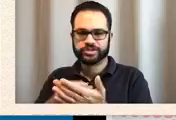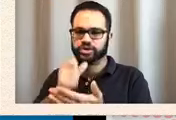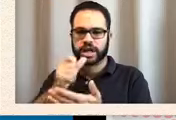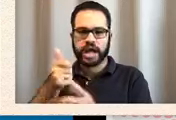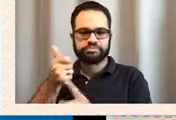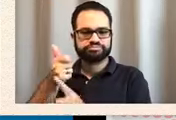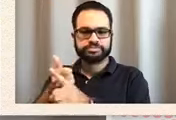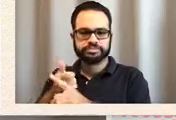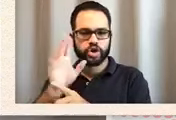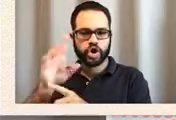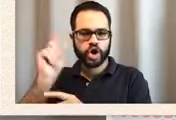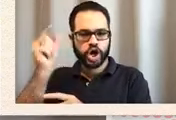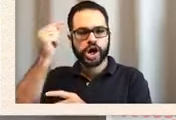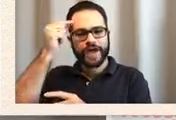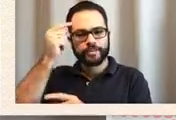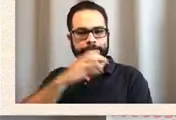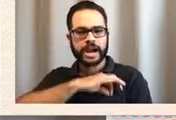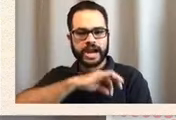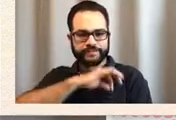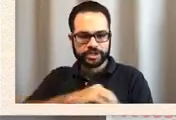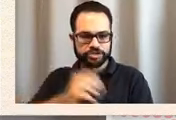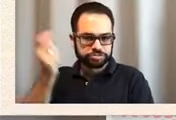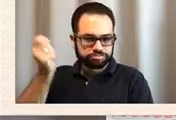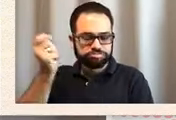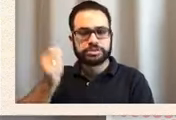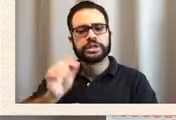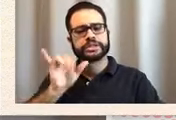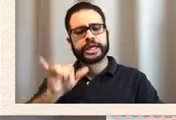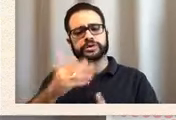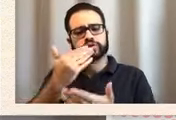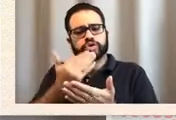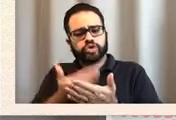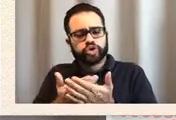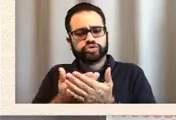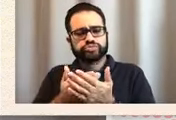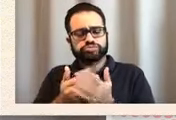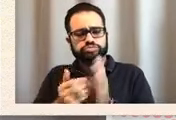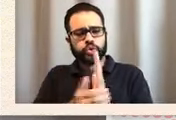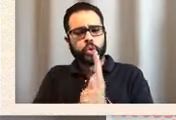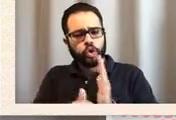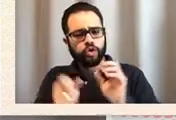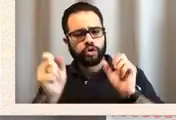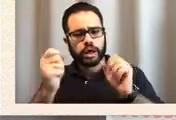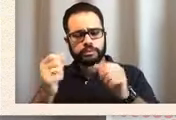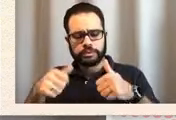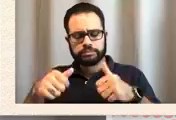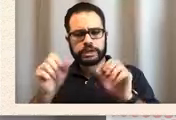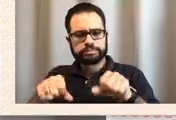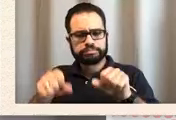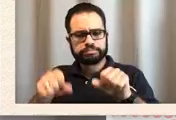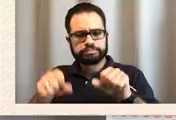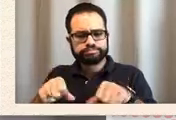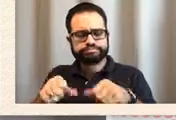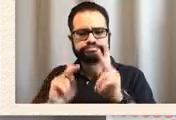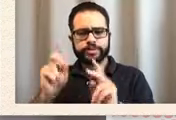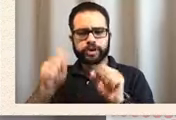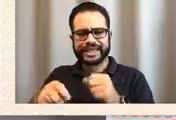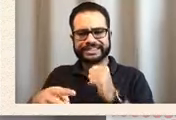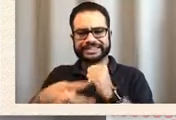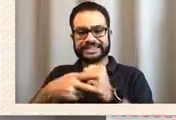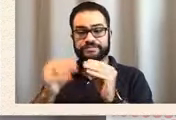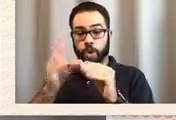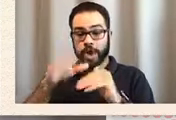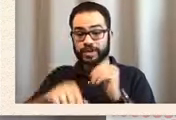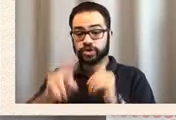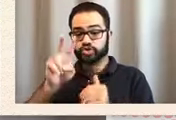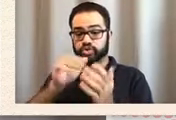government benefits. And so this is a great tool that allows people to be able to save more than $2,000 and keep